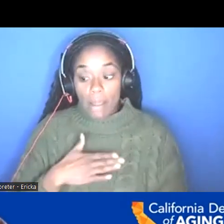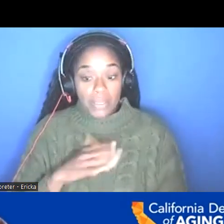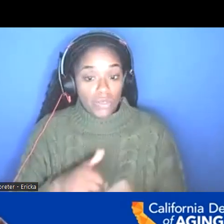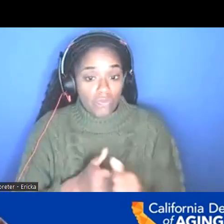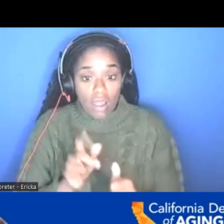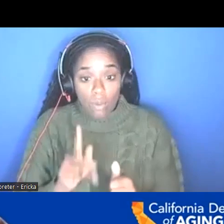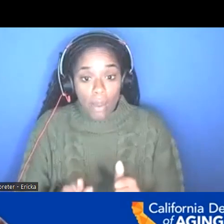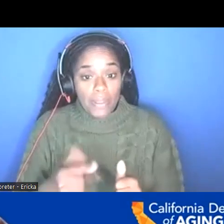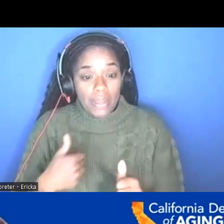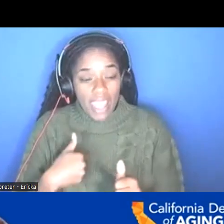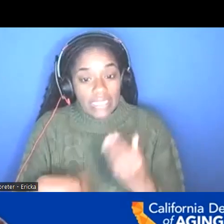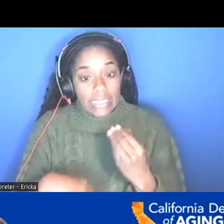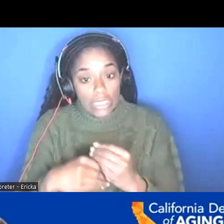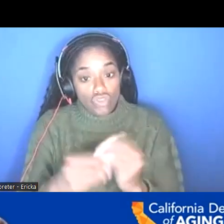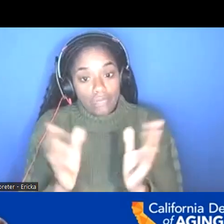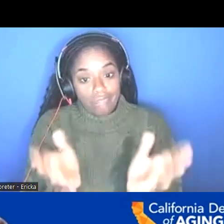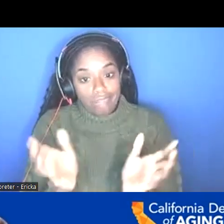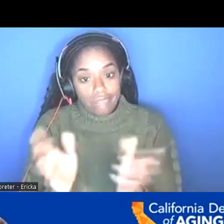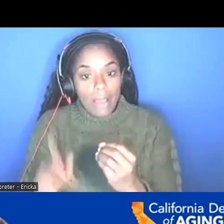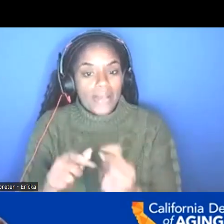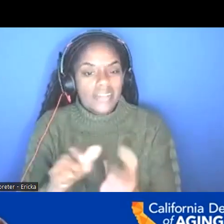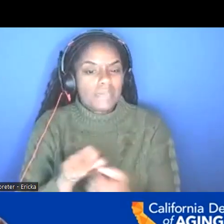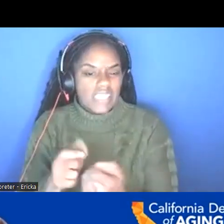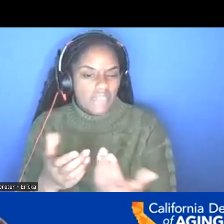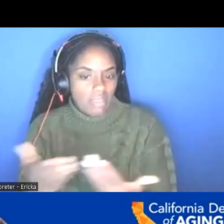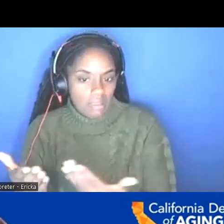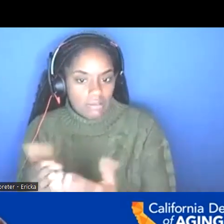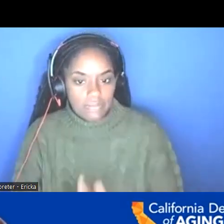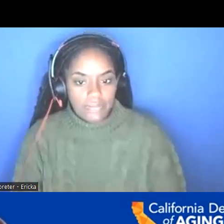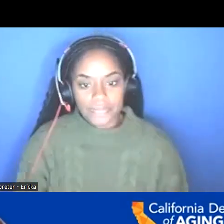have additional discussions on specific items and initiatives.